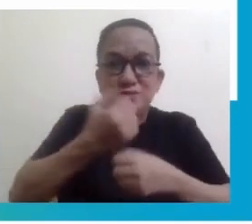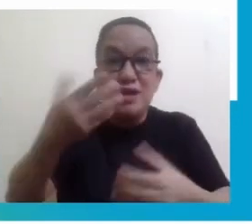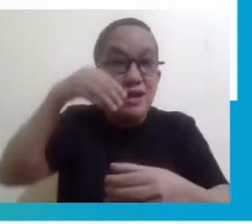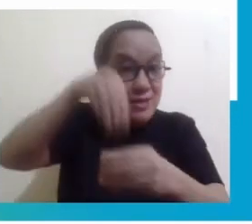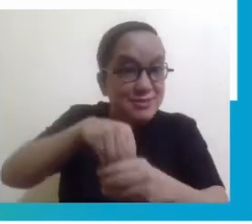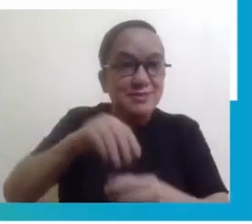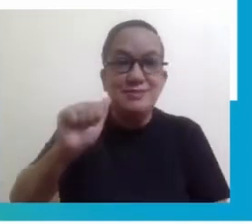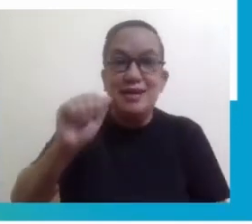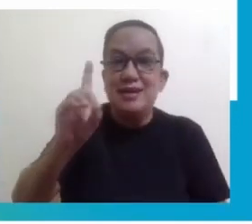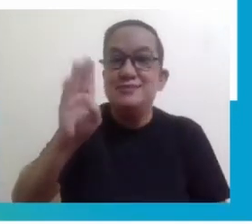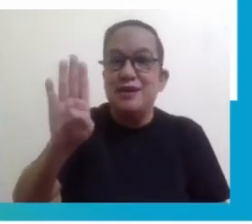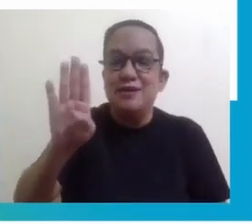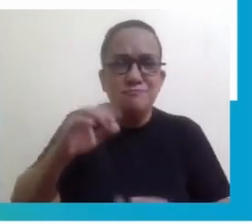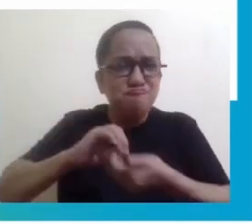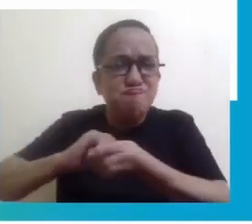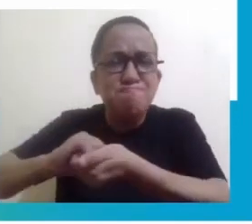in